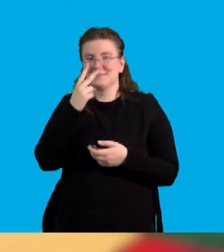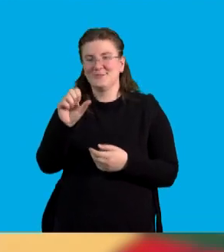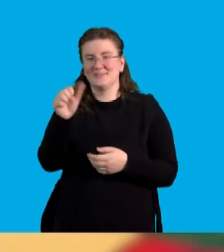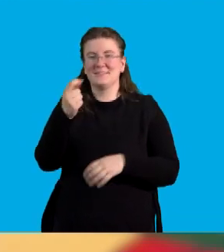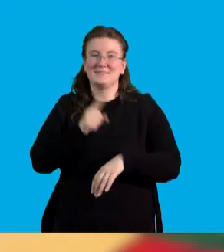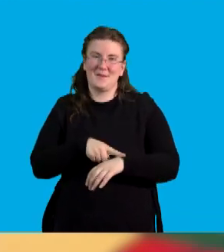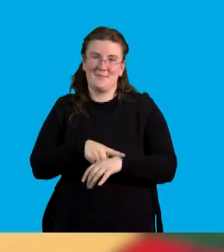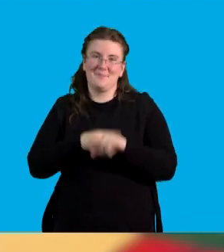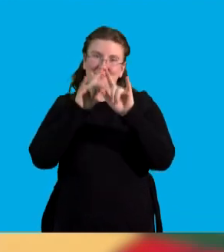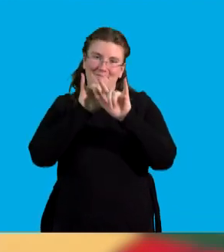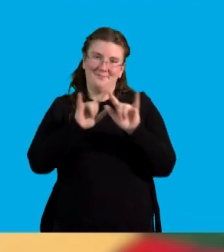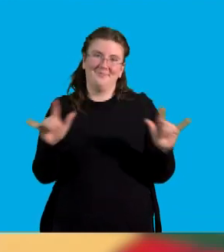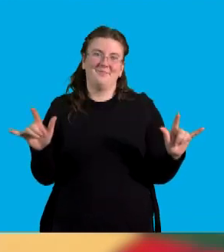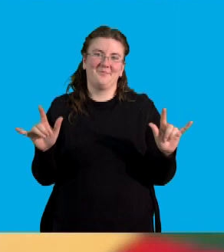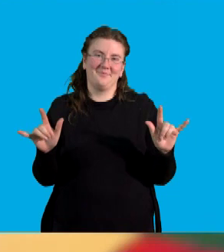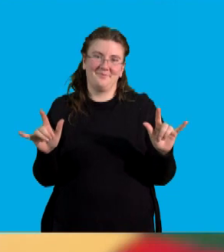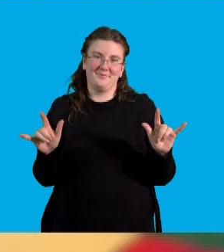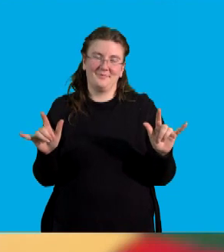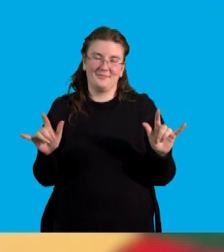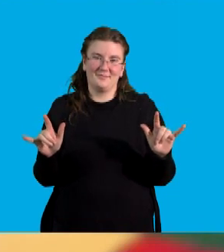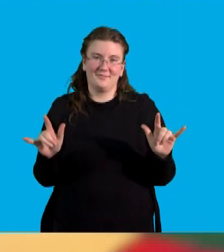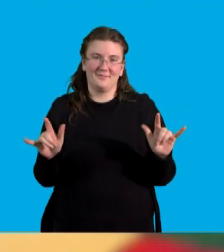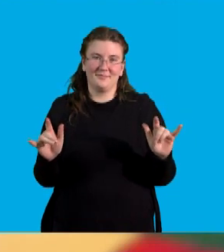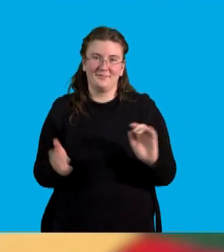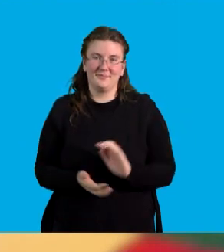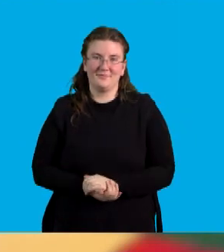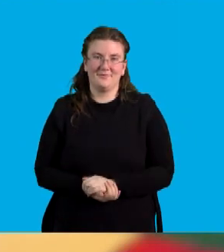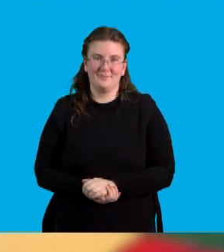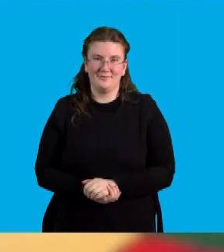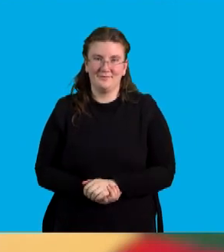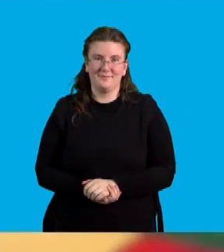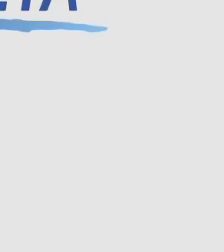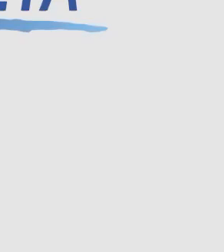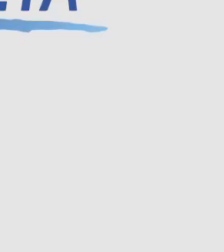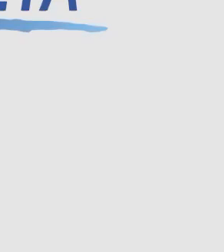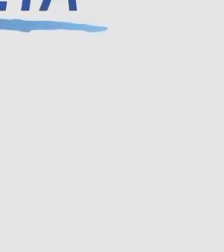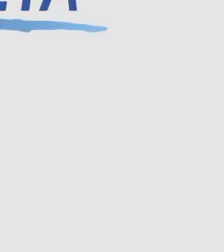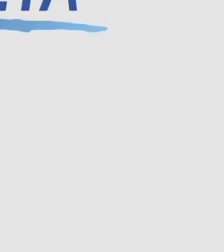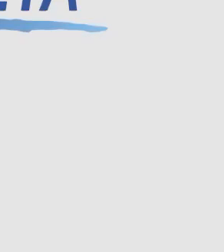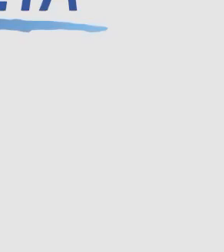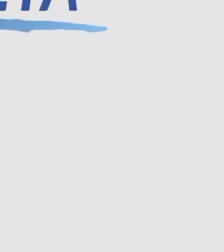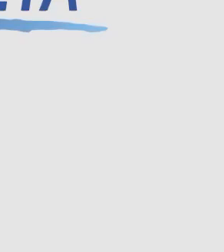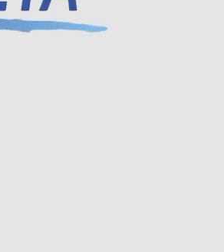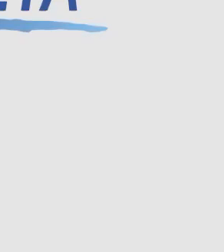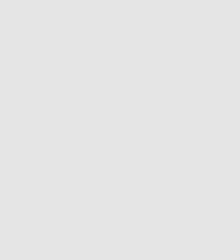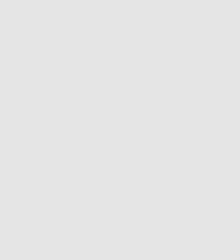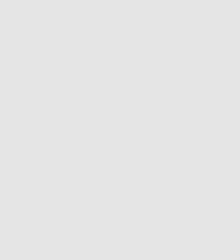did. And until I see you next time, goodbye.